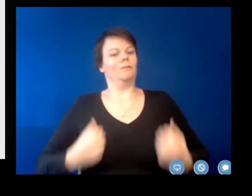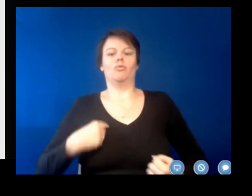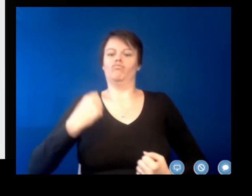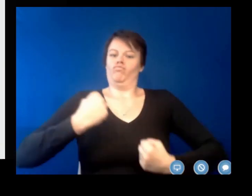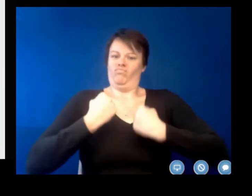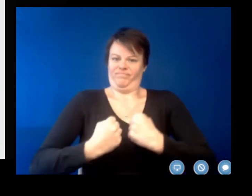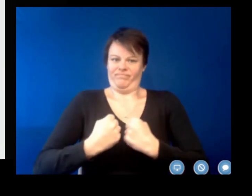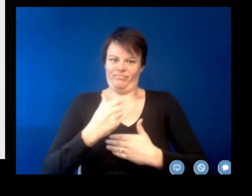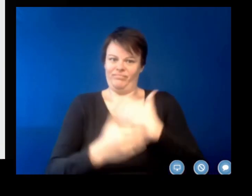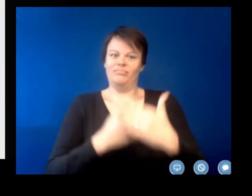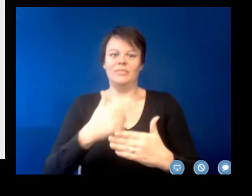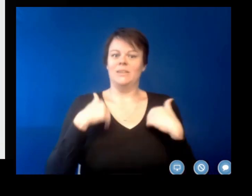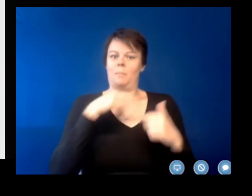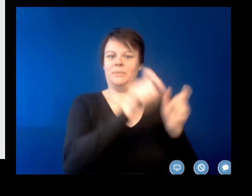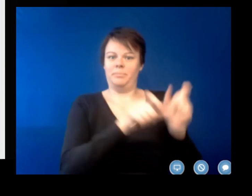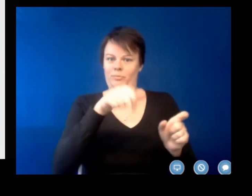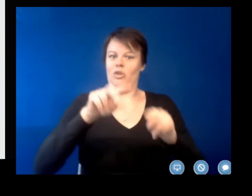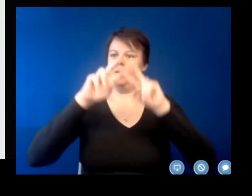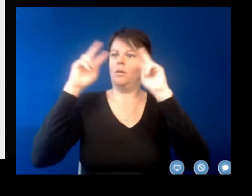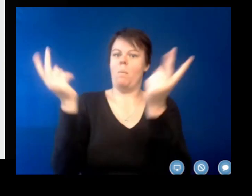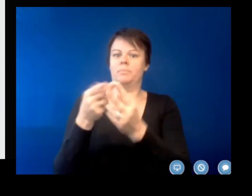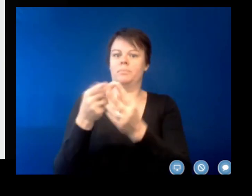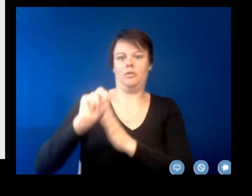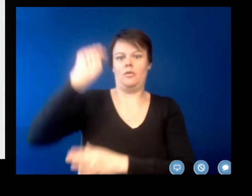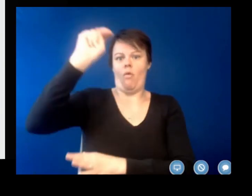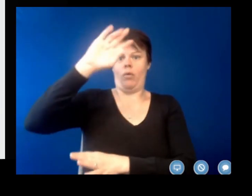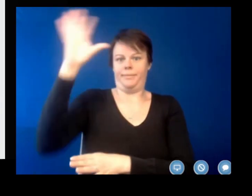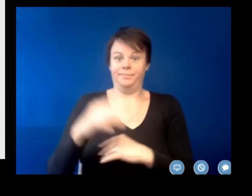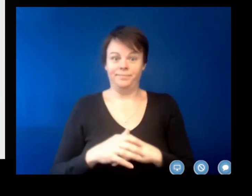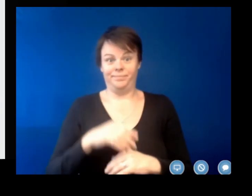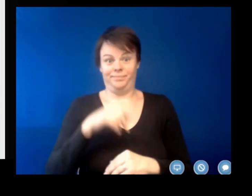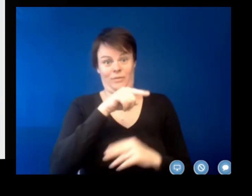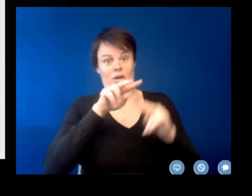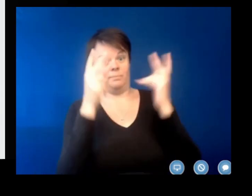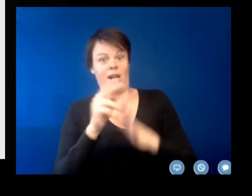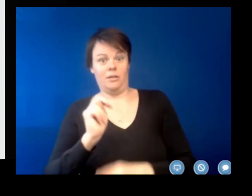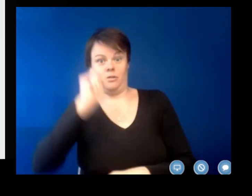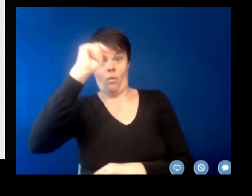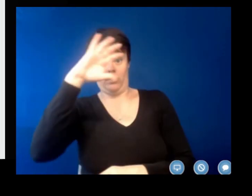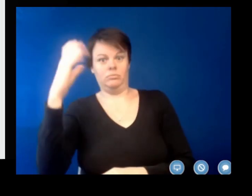very inferior. So in all narratives, they show their